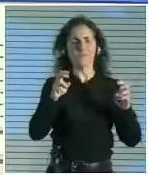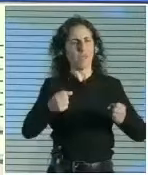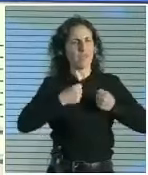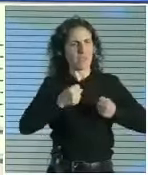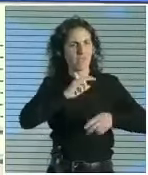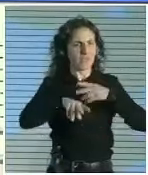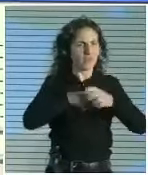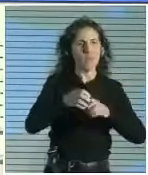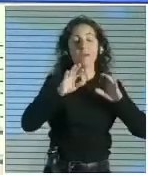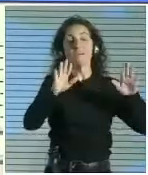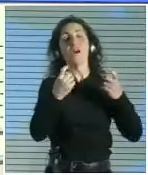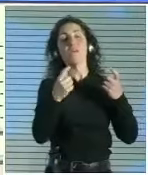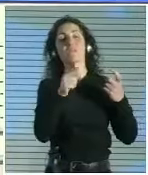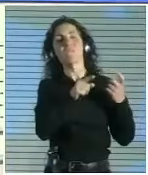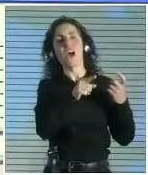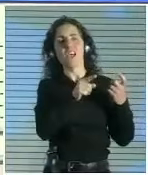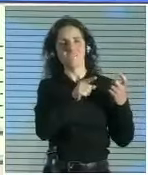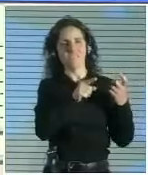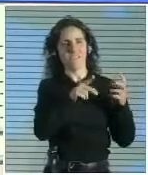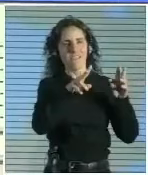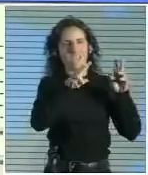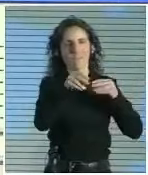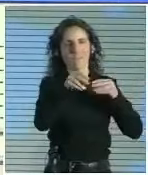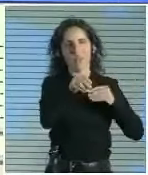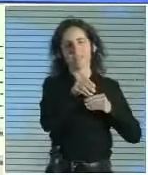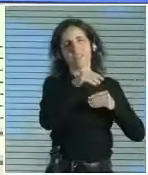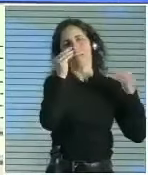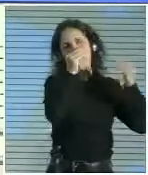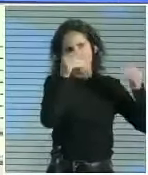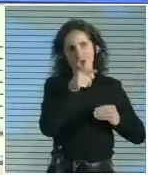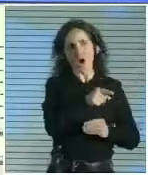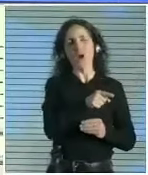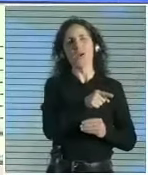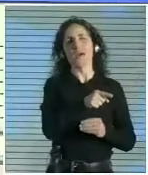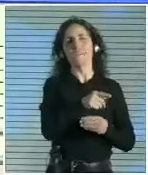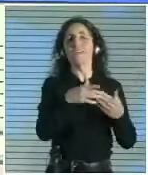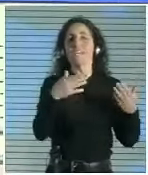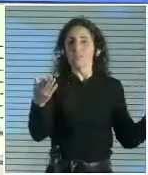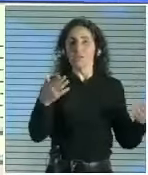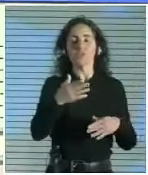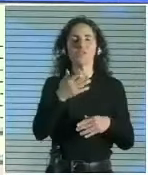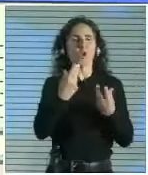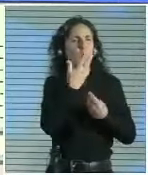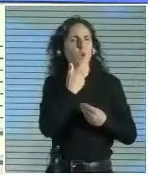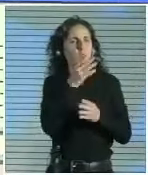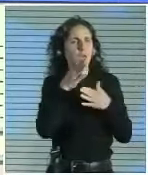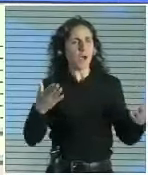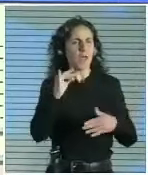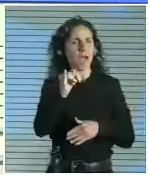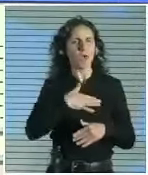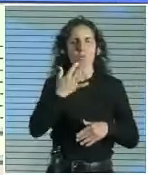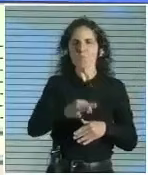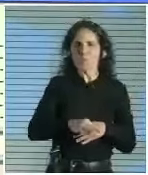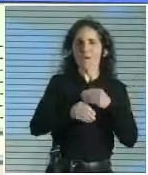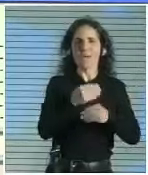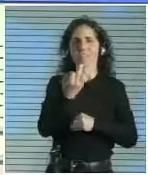How can we come up with a targeted approach with the knowledge to a certain segment of accommodations and